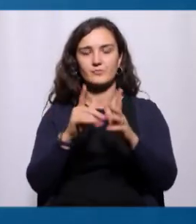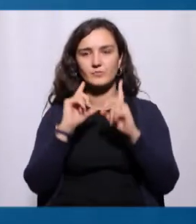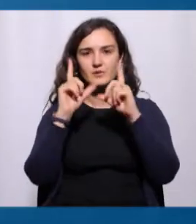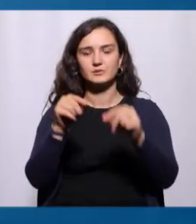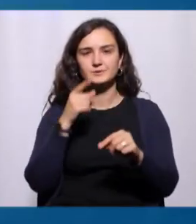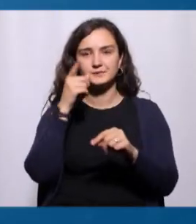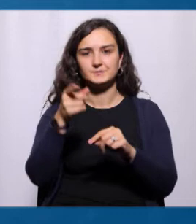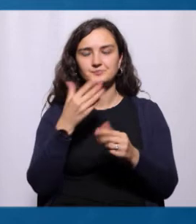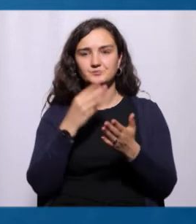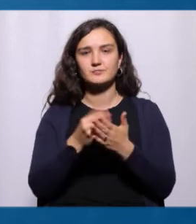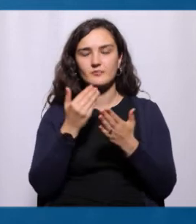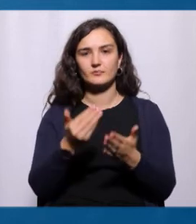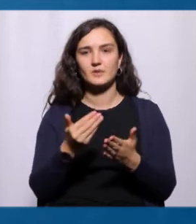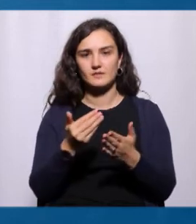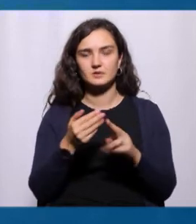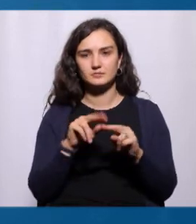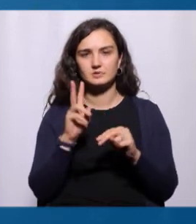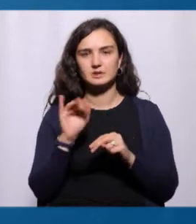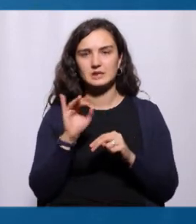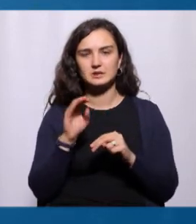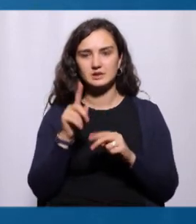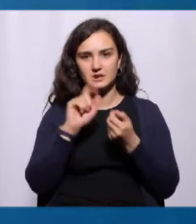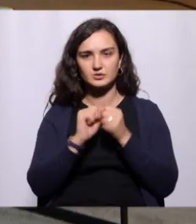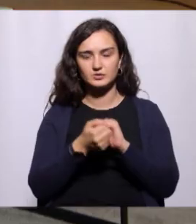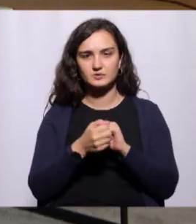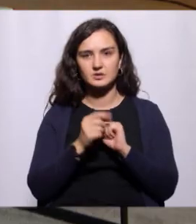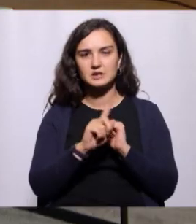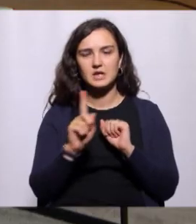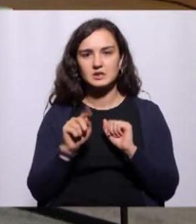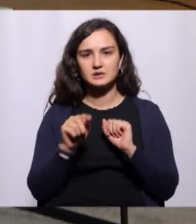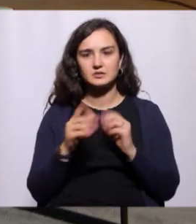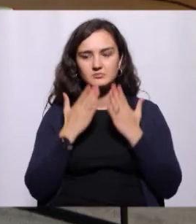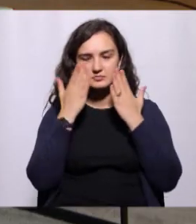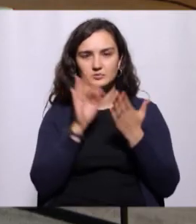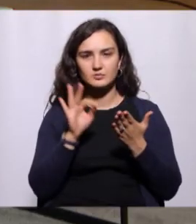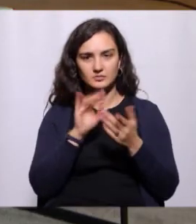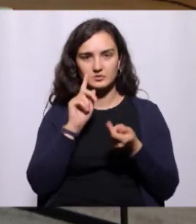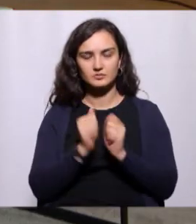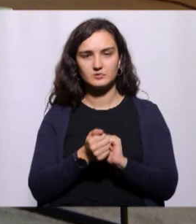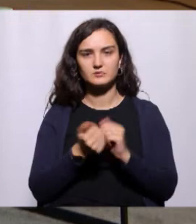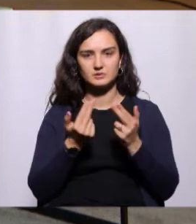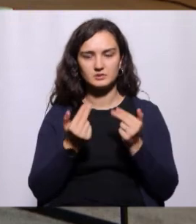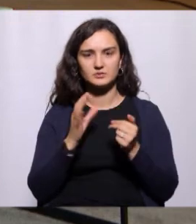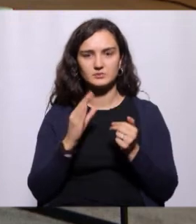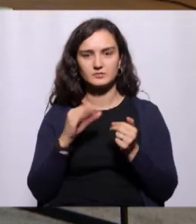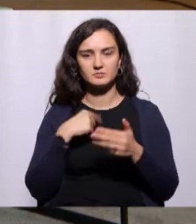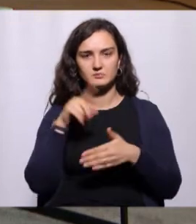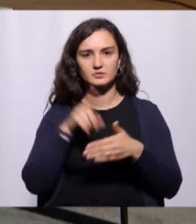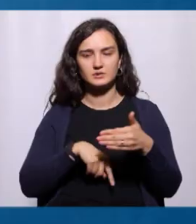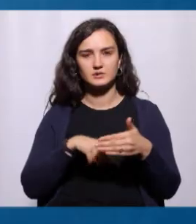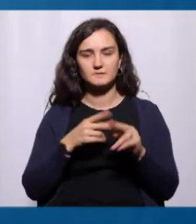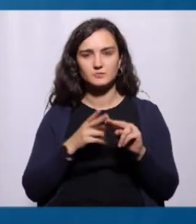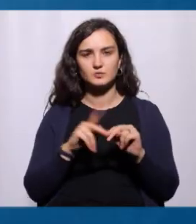their holiday destinations. Mr. Carter, do you remember anything from the reading about this? Yes, Ms. Sophie. I